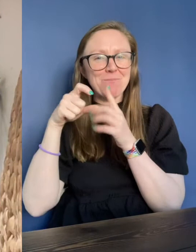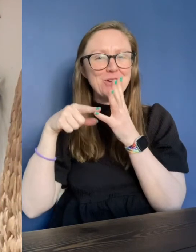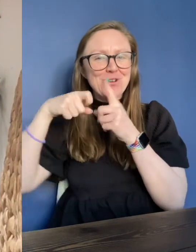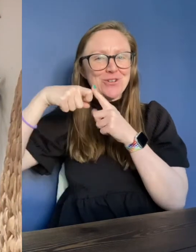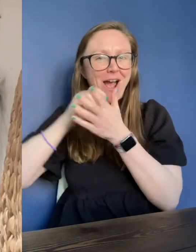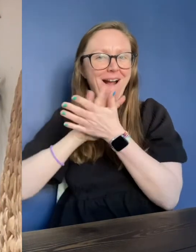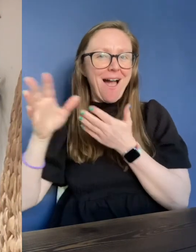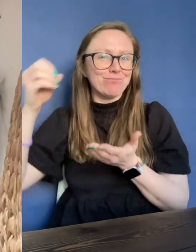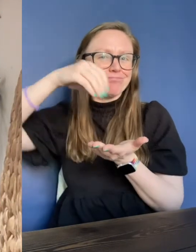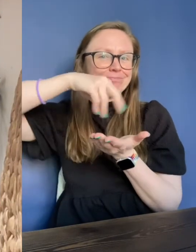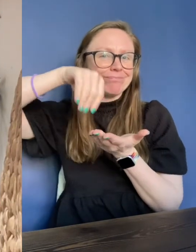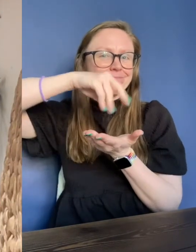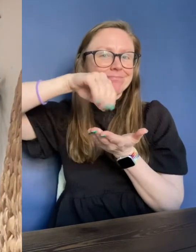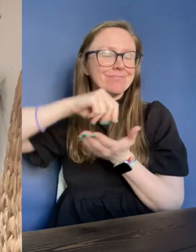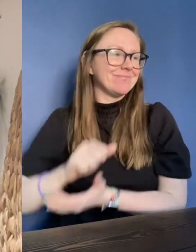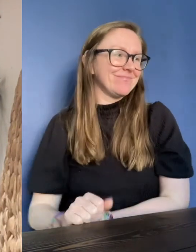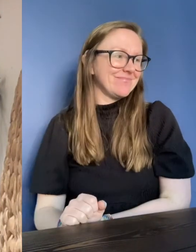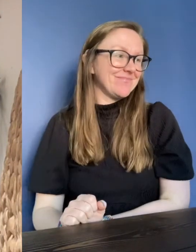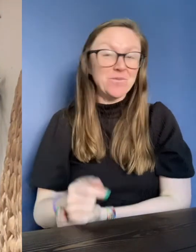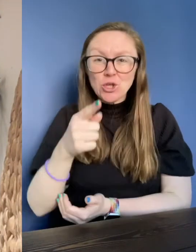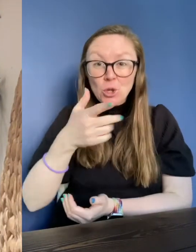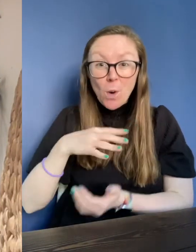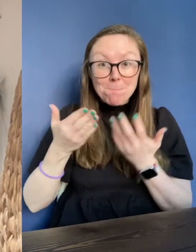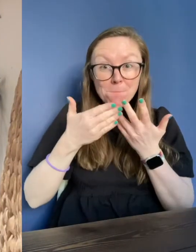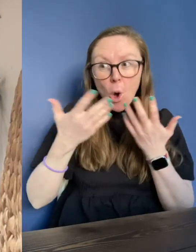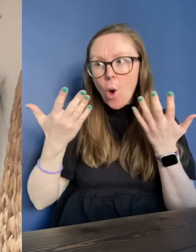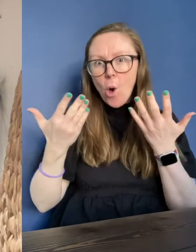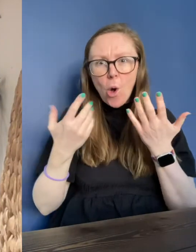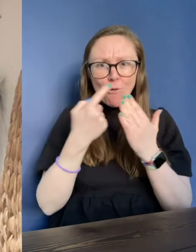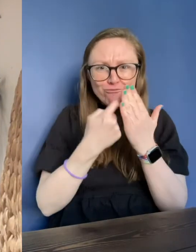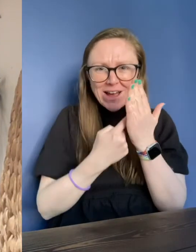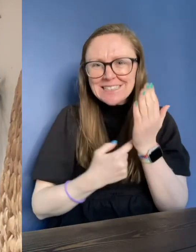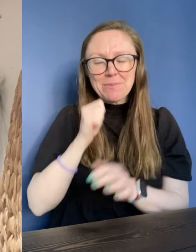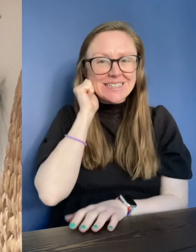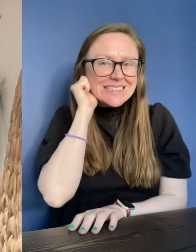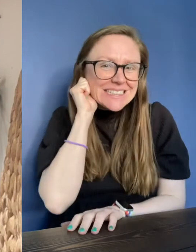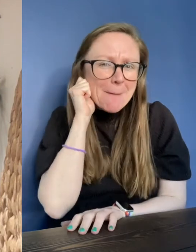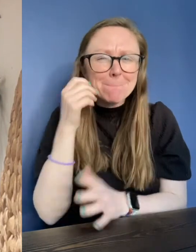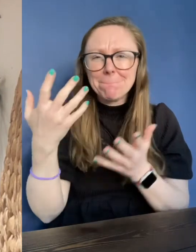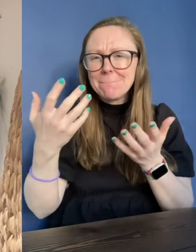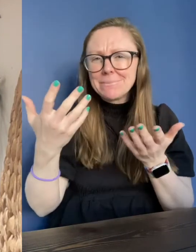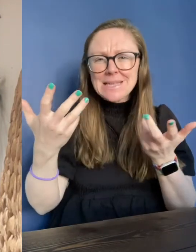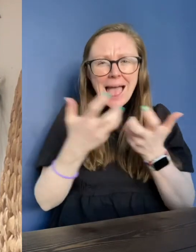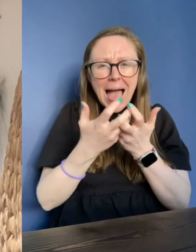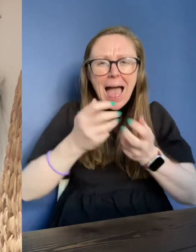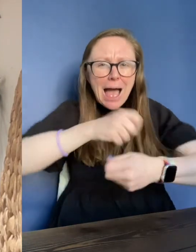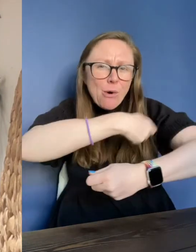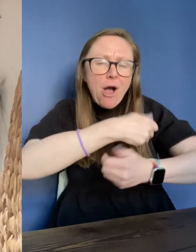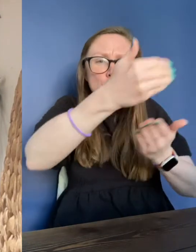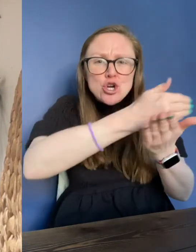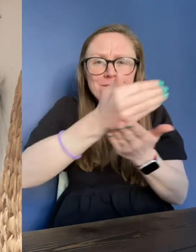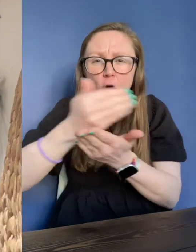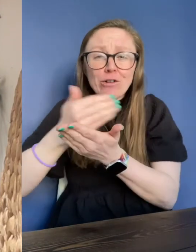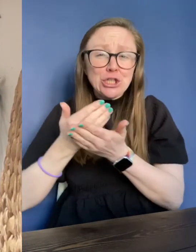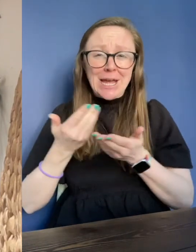that. For more seasonal recipes, tips on cooking with weeds, foraging, follow me